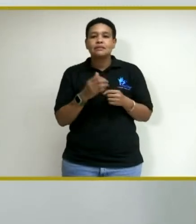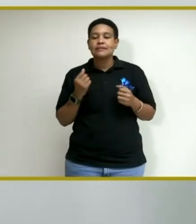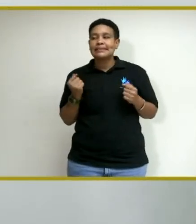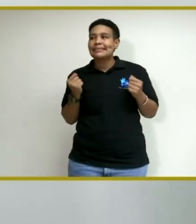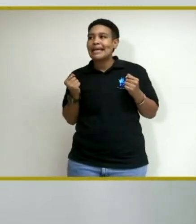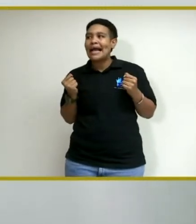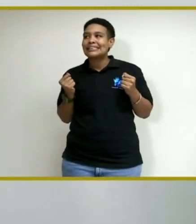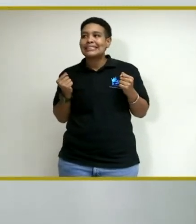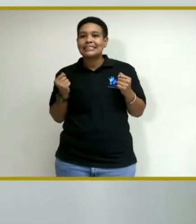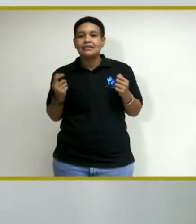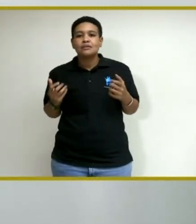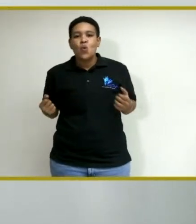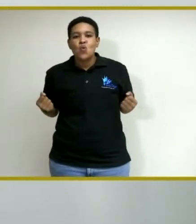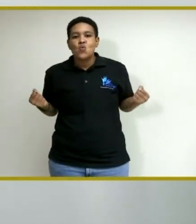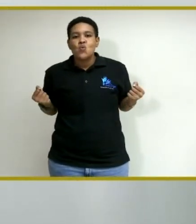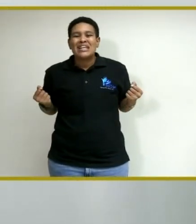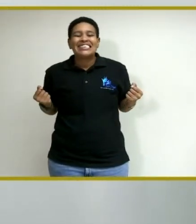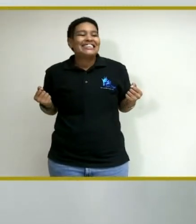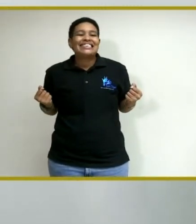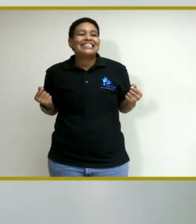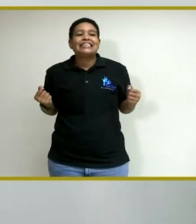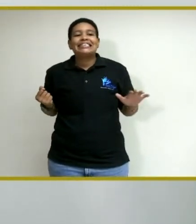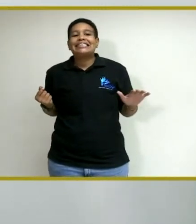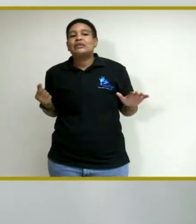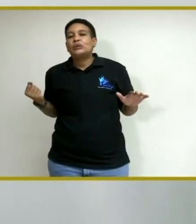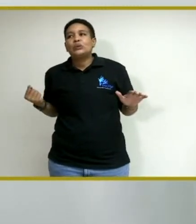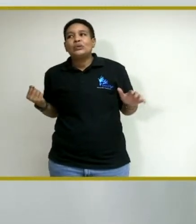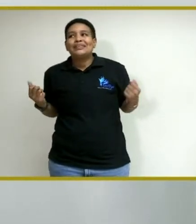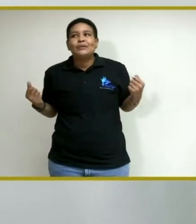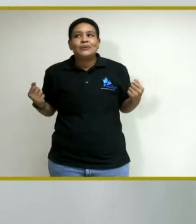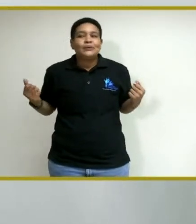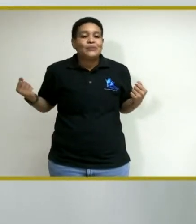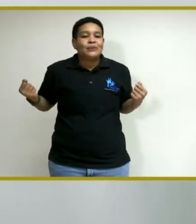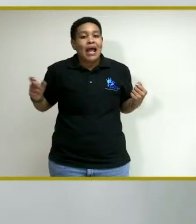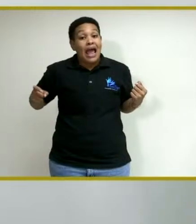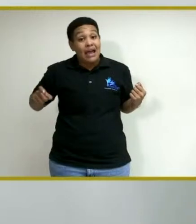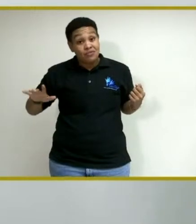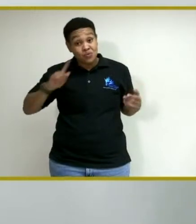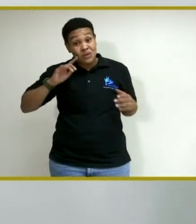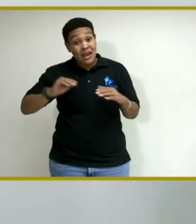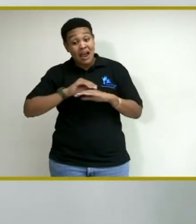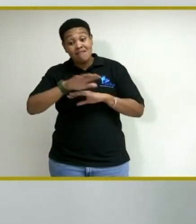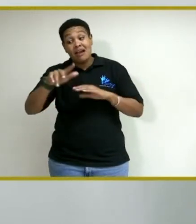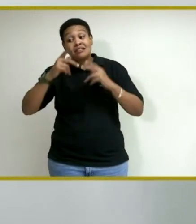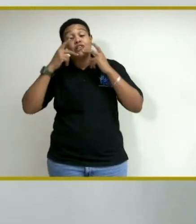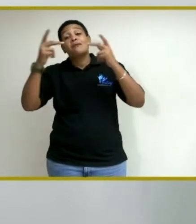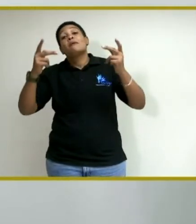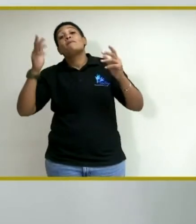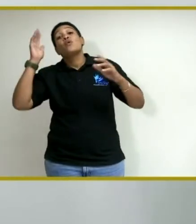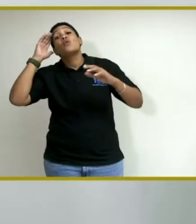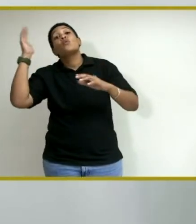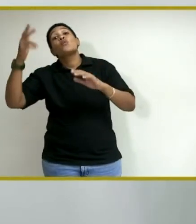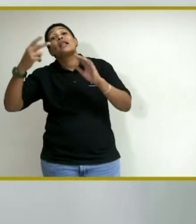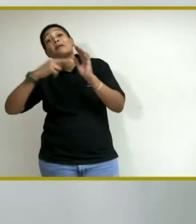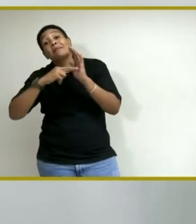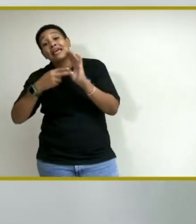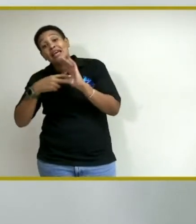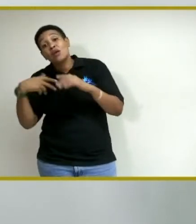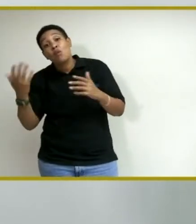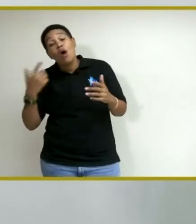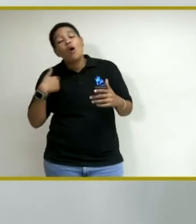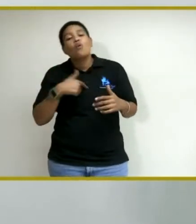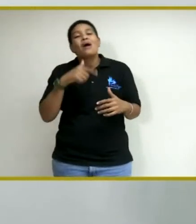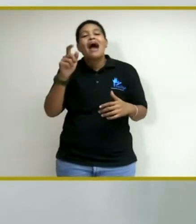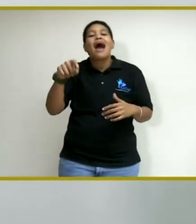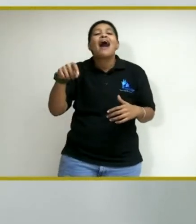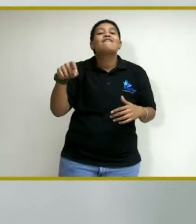I want to advise the public that it will mean that we have